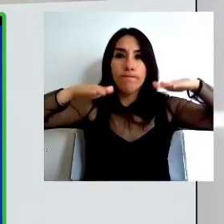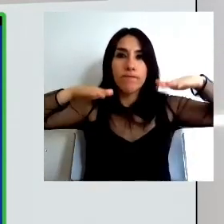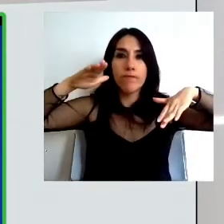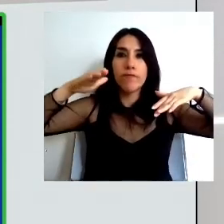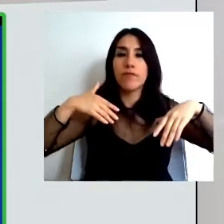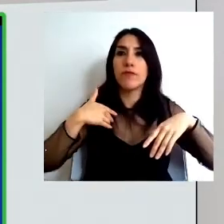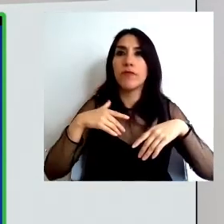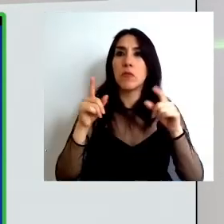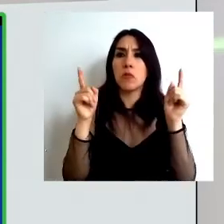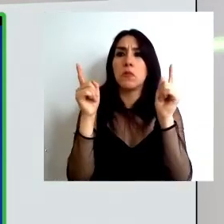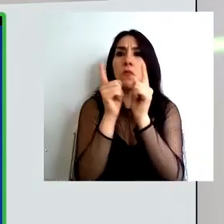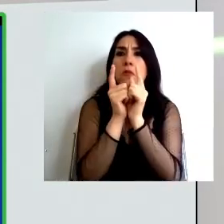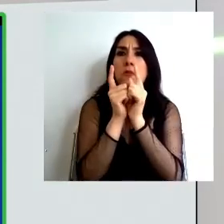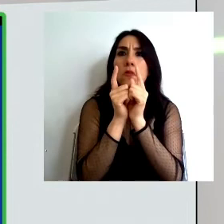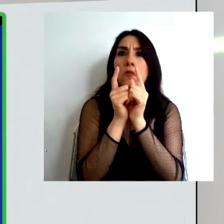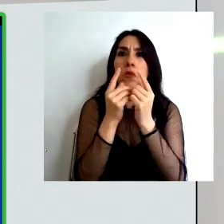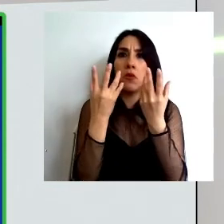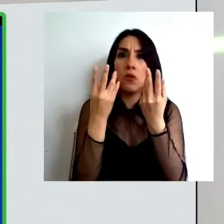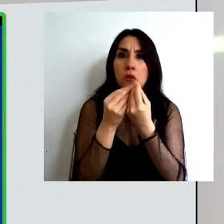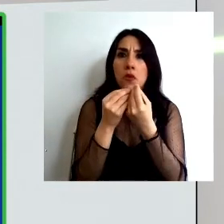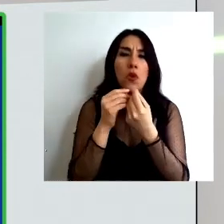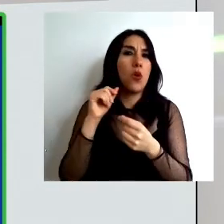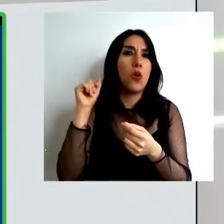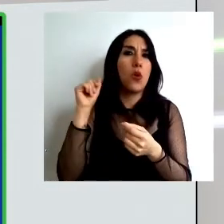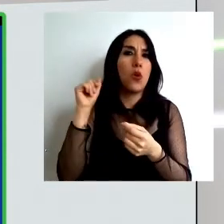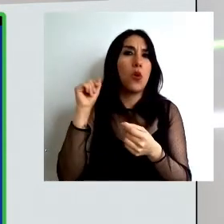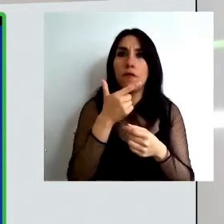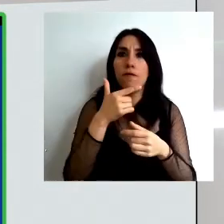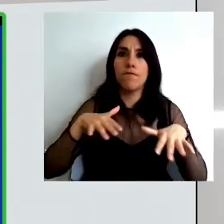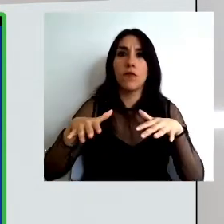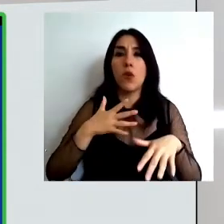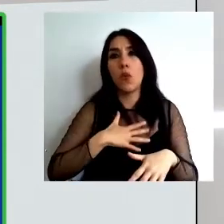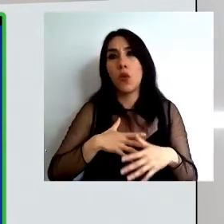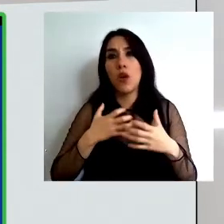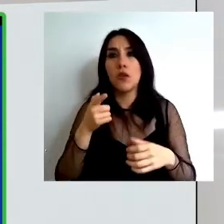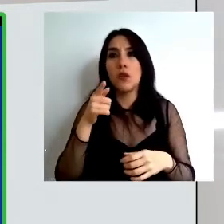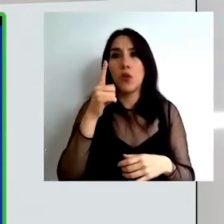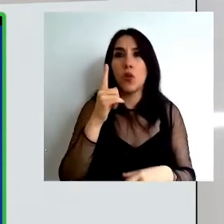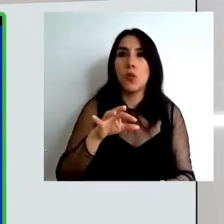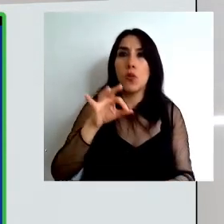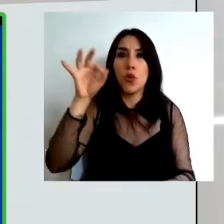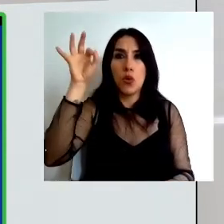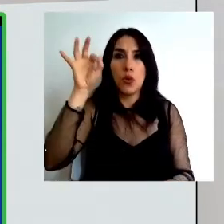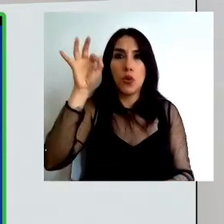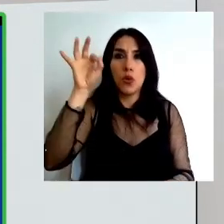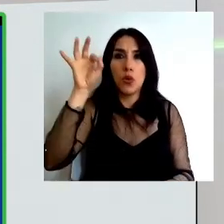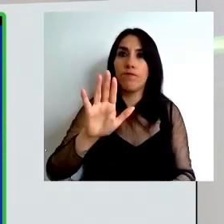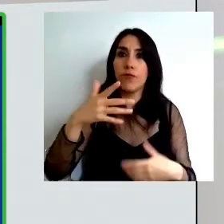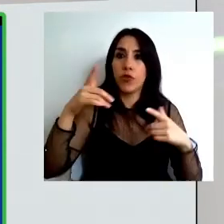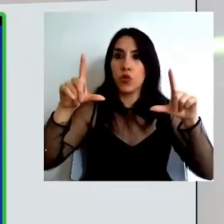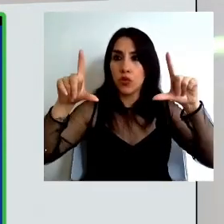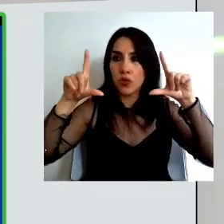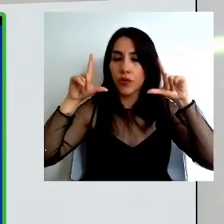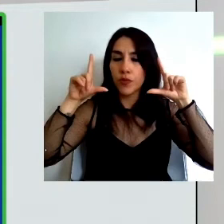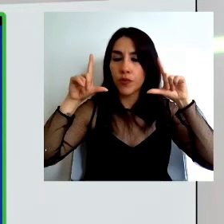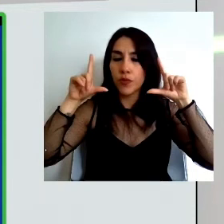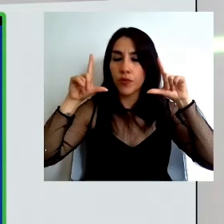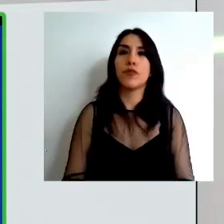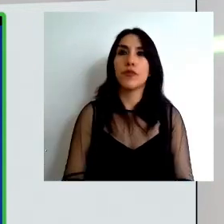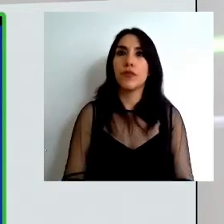and know to measure your own impact, you can you have the quite good number to